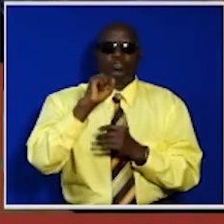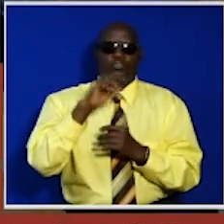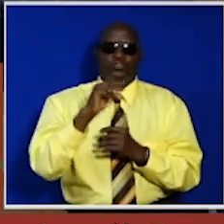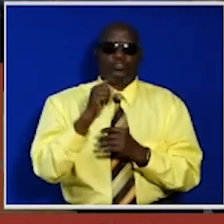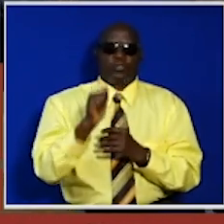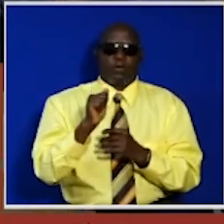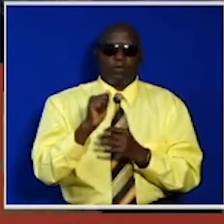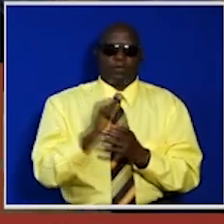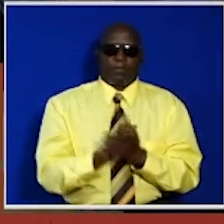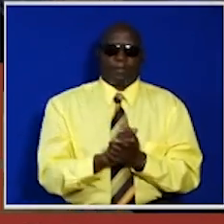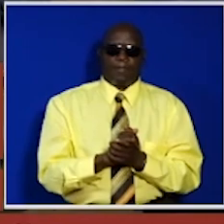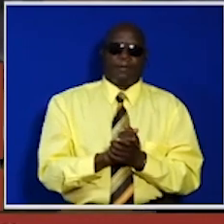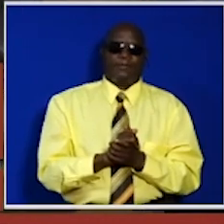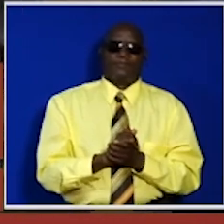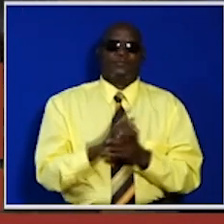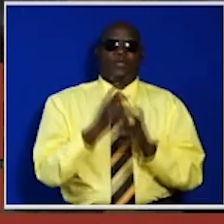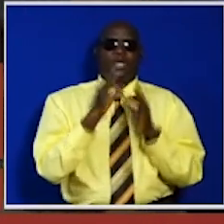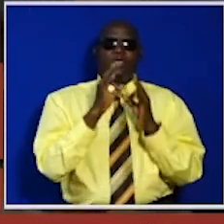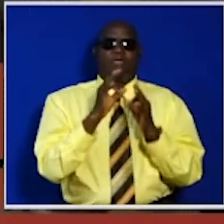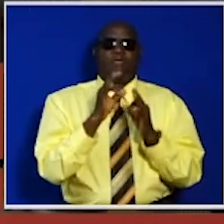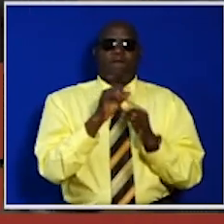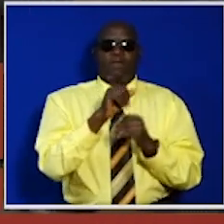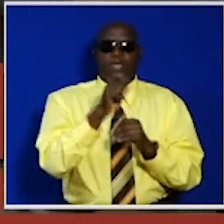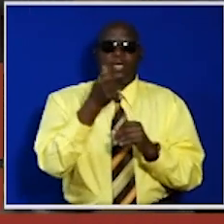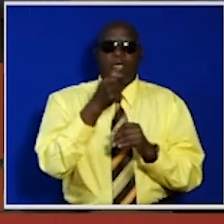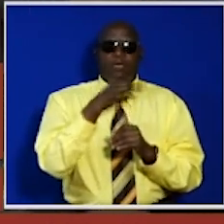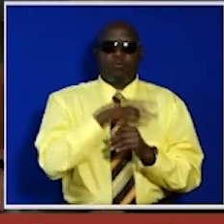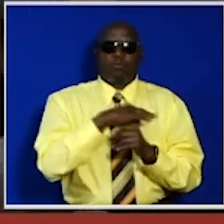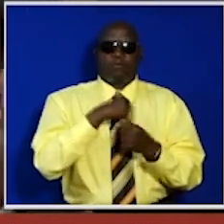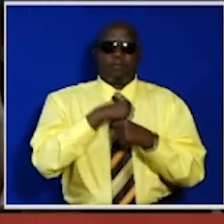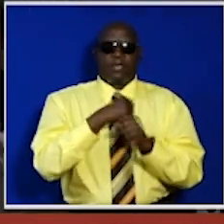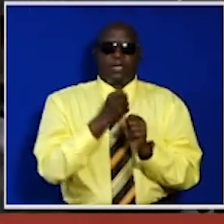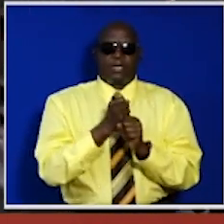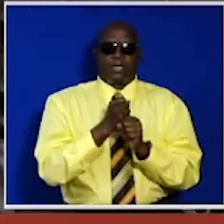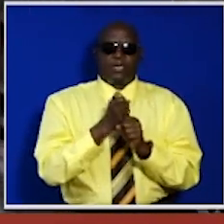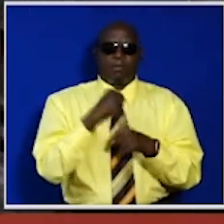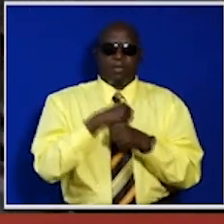And again, if there is any profit made, let that profit go to Kenyans through that fund.